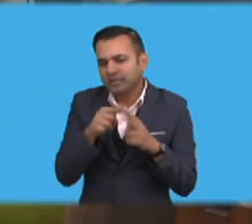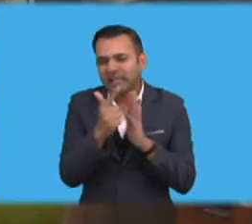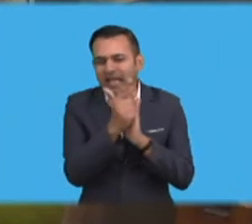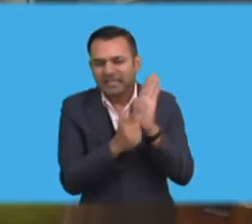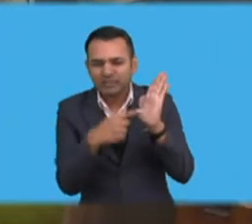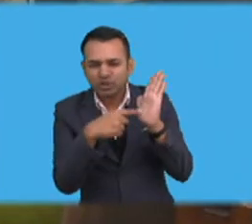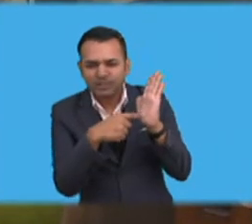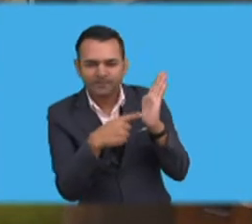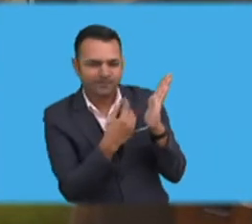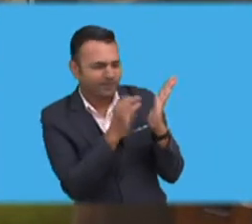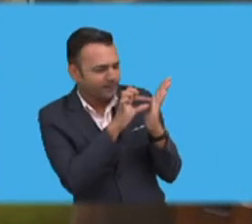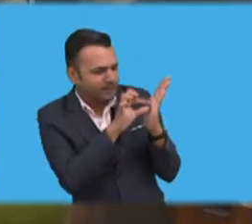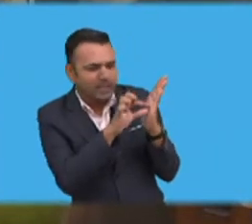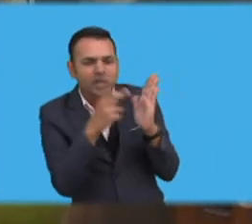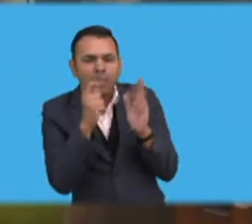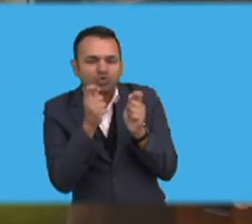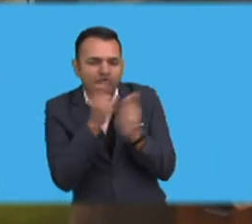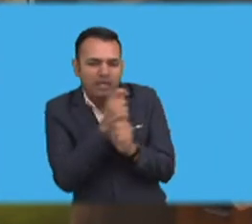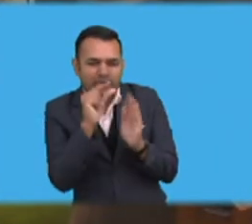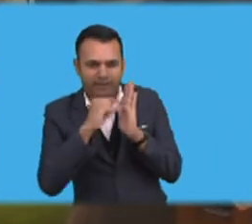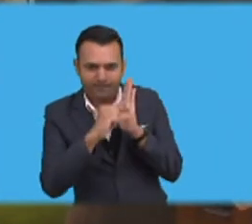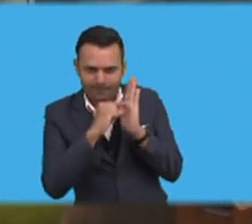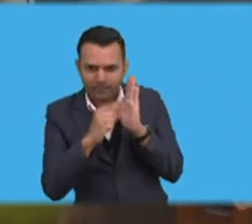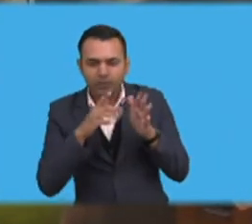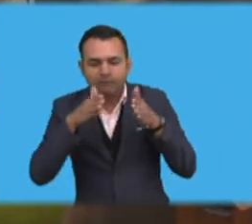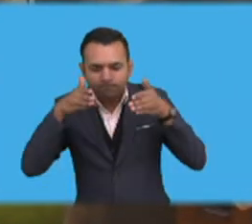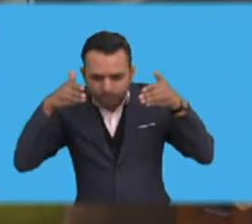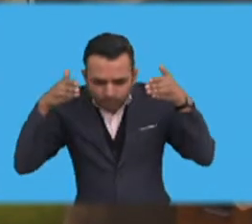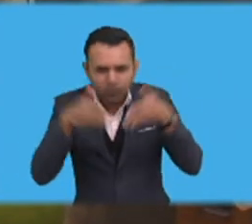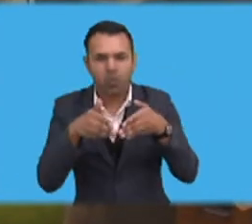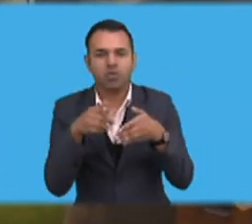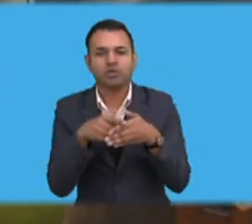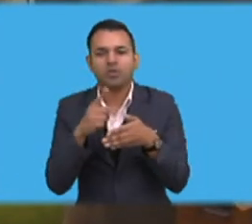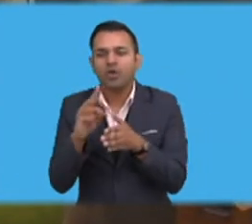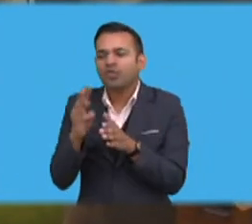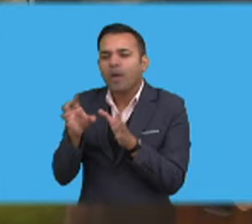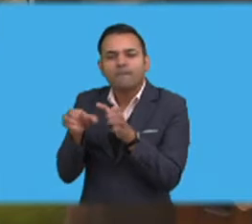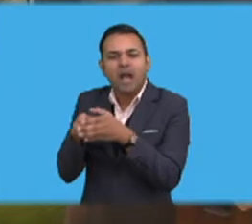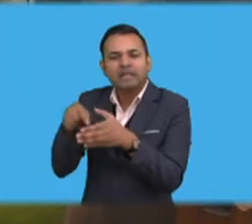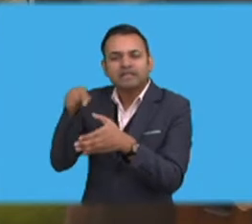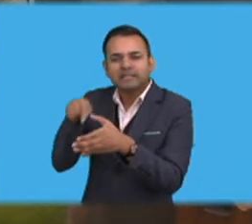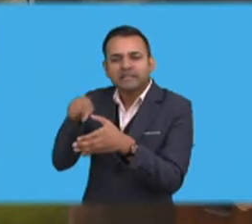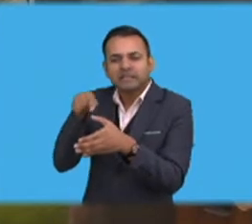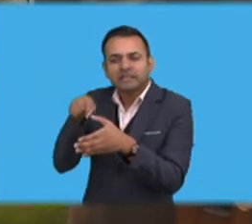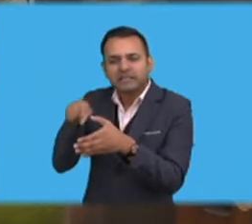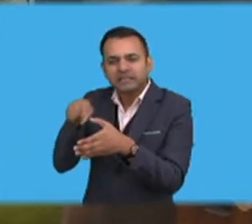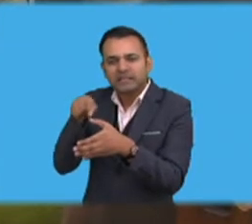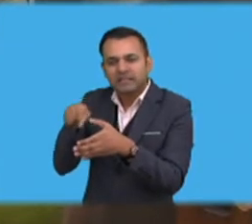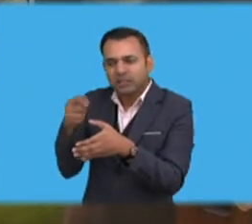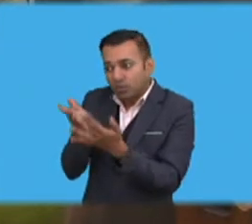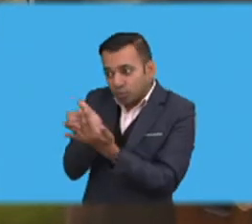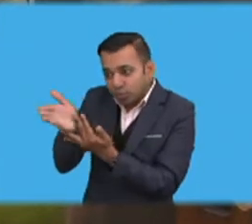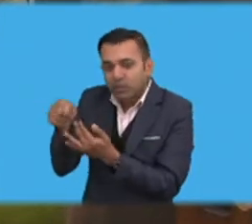ultimately became the Accident Compensation Third-Party Insurance Regulations 2017. Madam Speaker, this was addressed to the